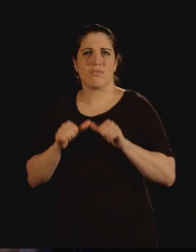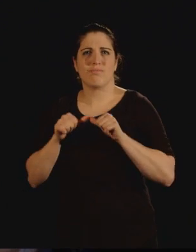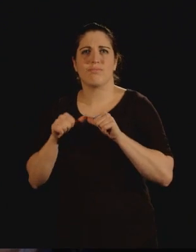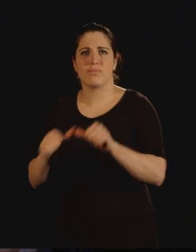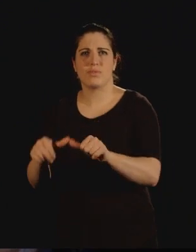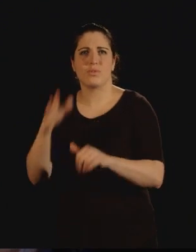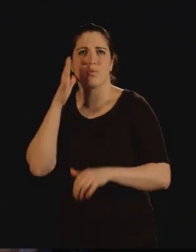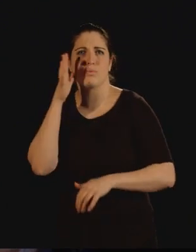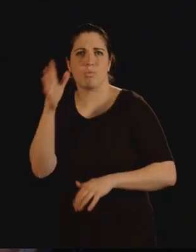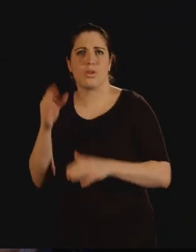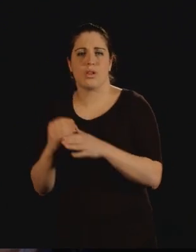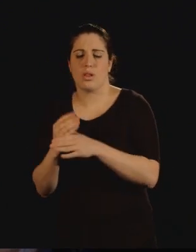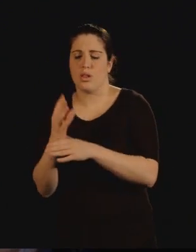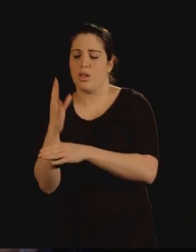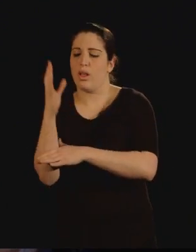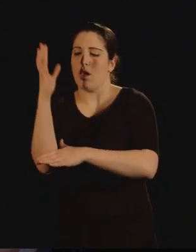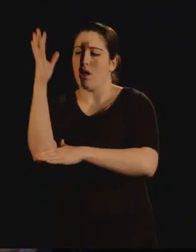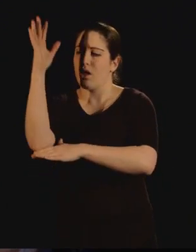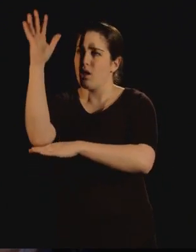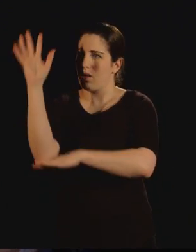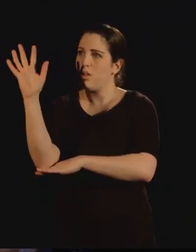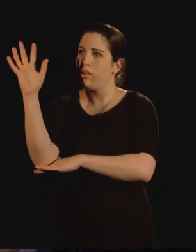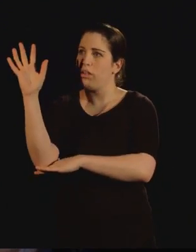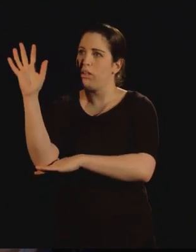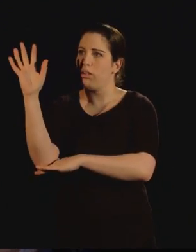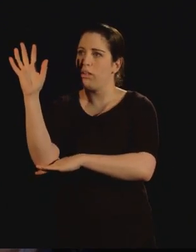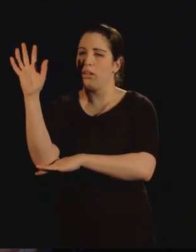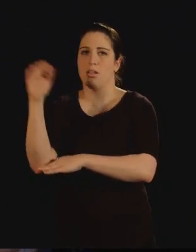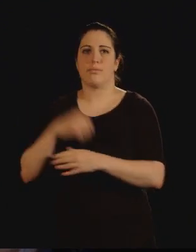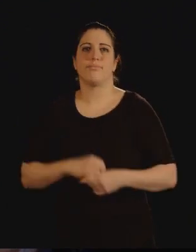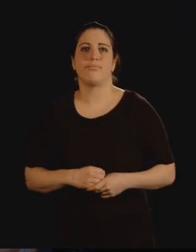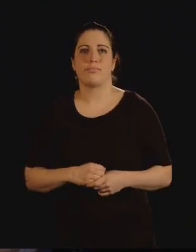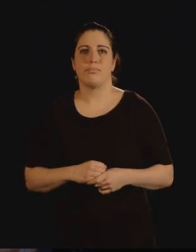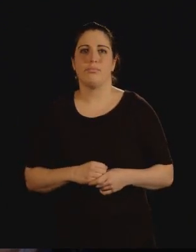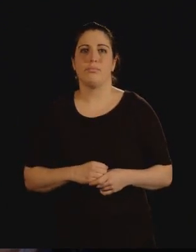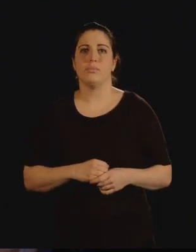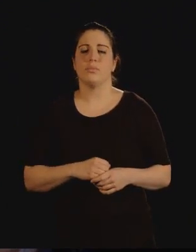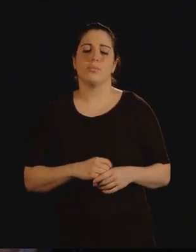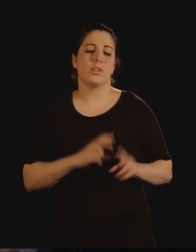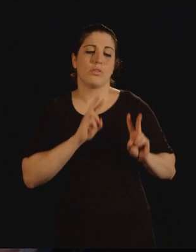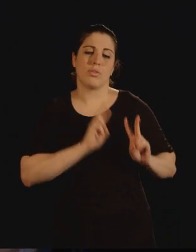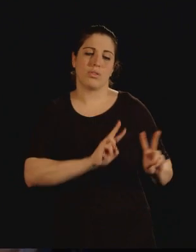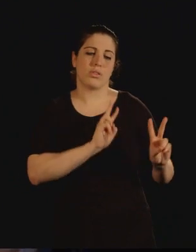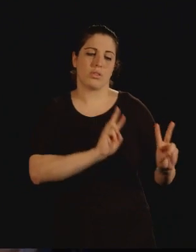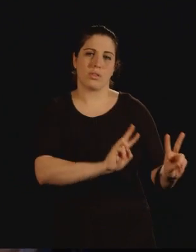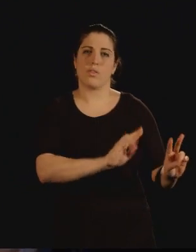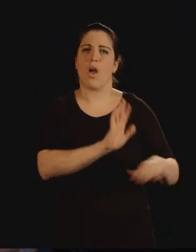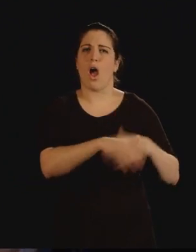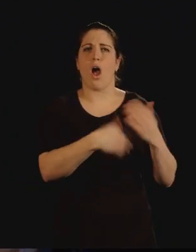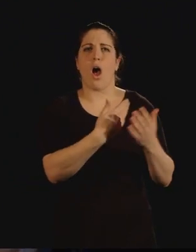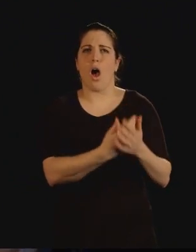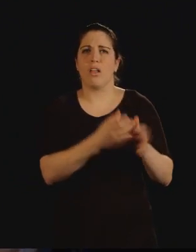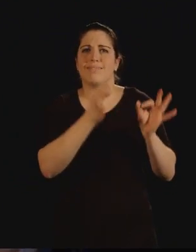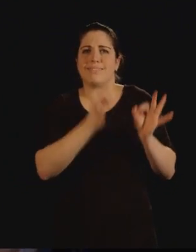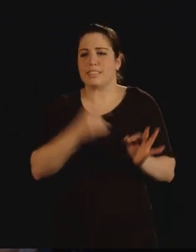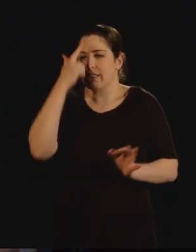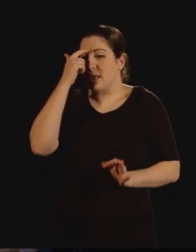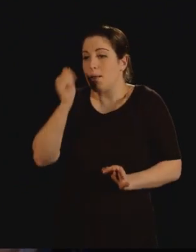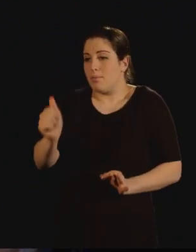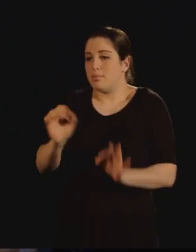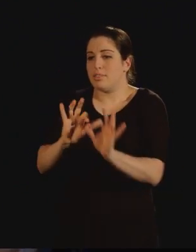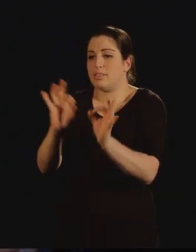promise and all that renewal that comes along with it. Wanda's friends and family, they conducted her